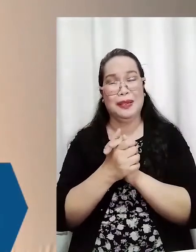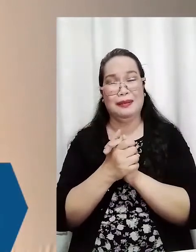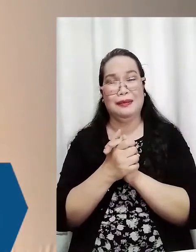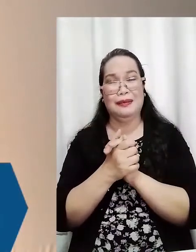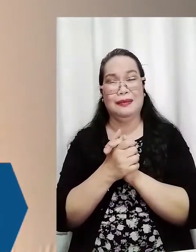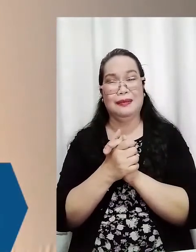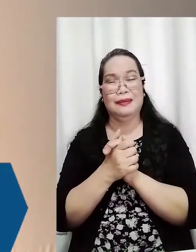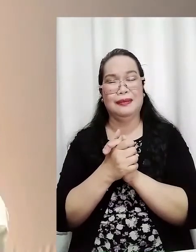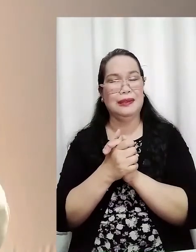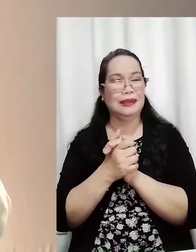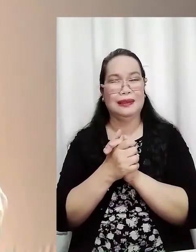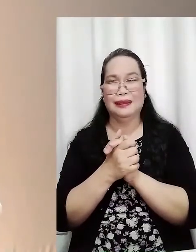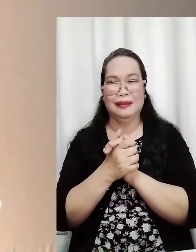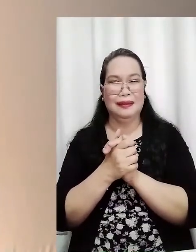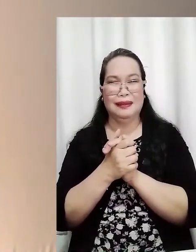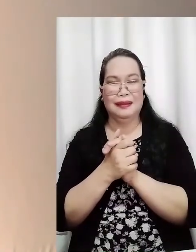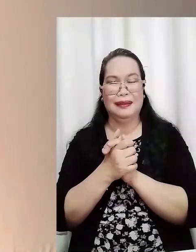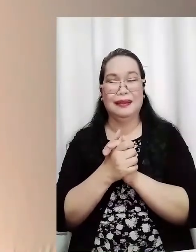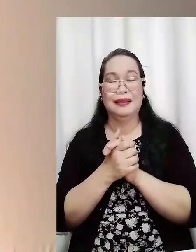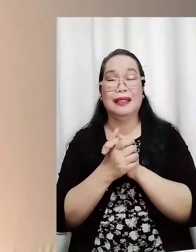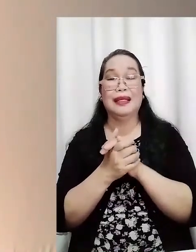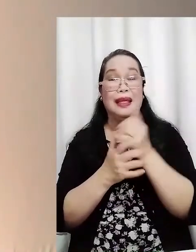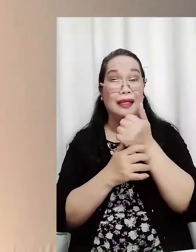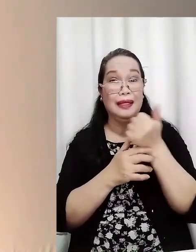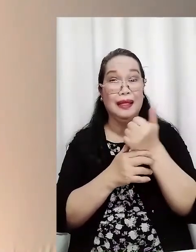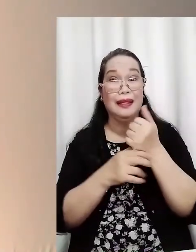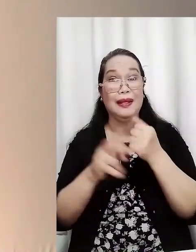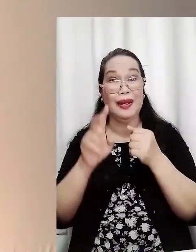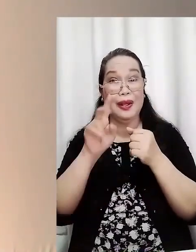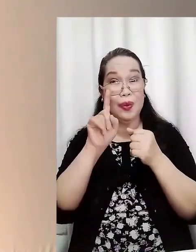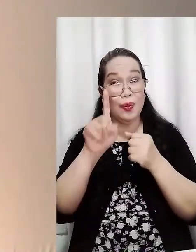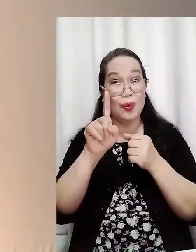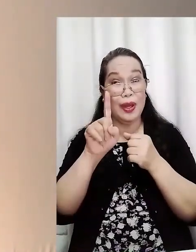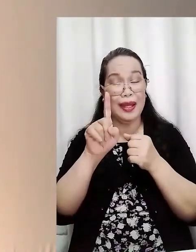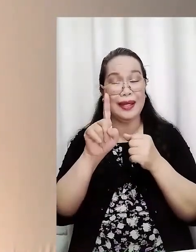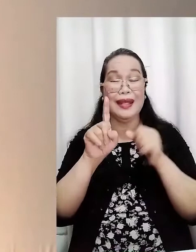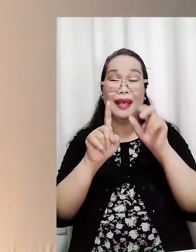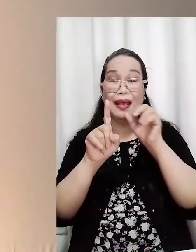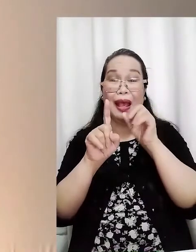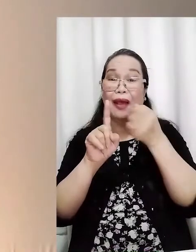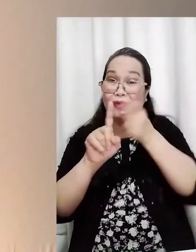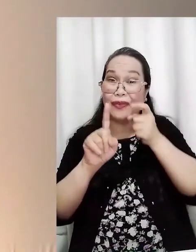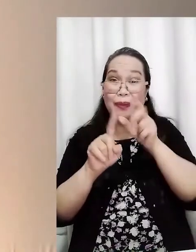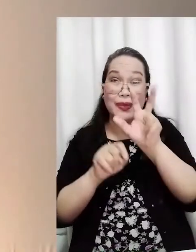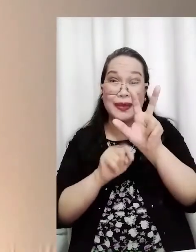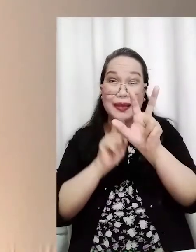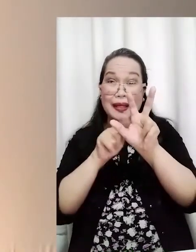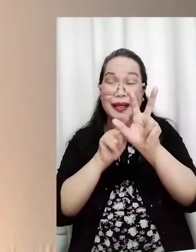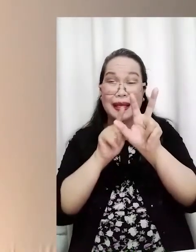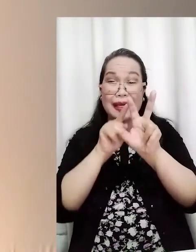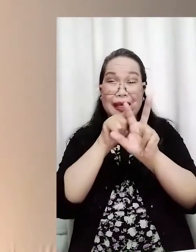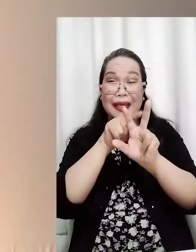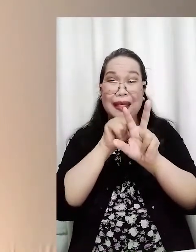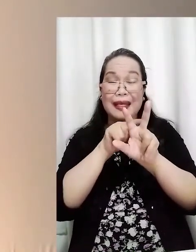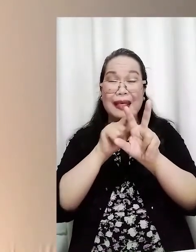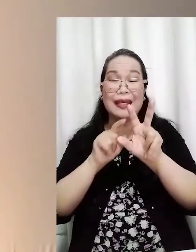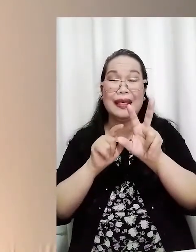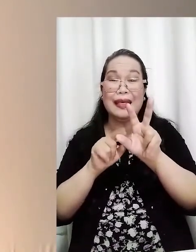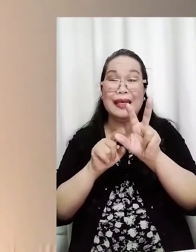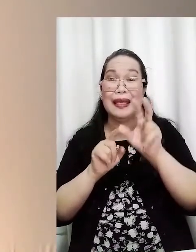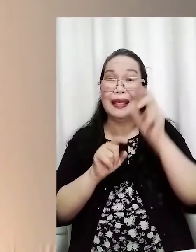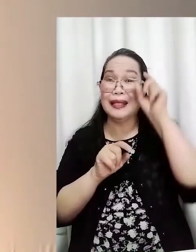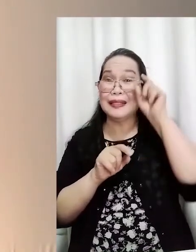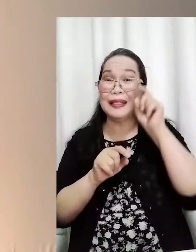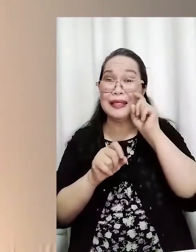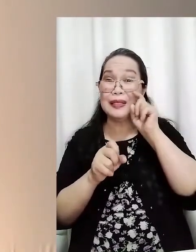thing, 1 in 3 victims of incestuous sexual violence are committed by